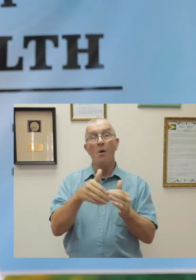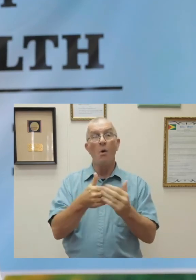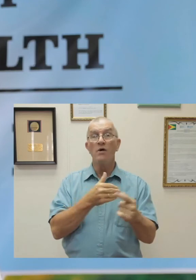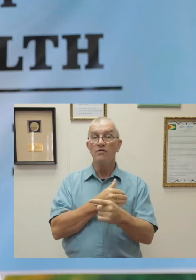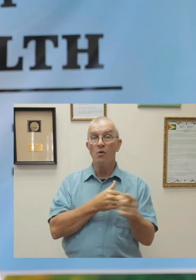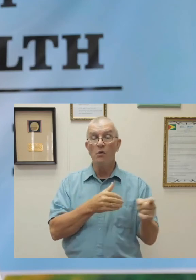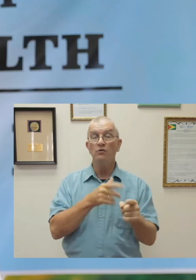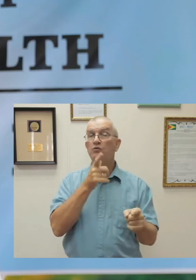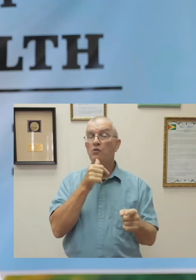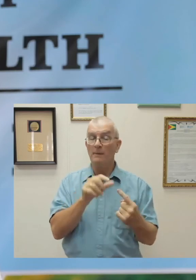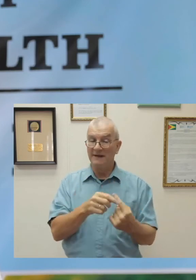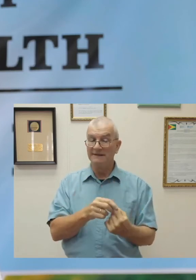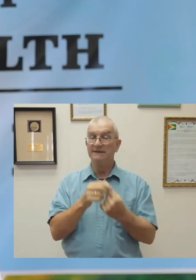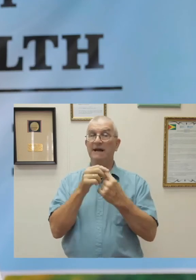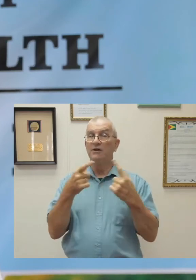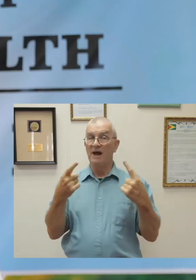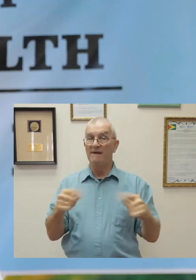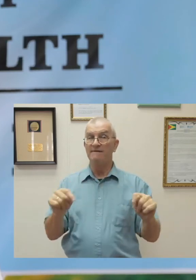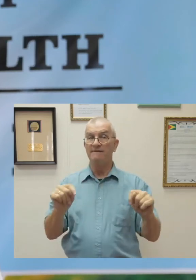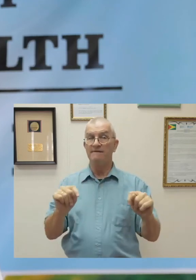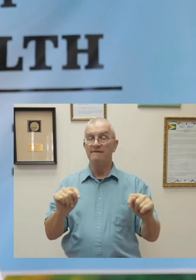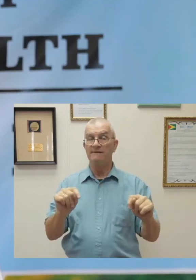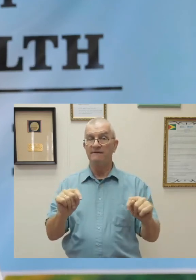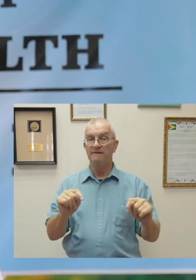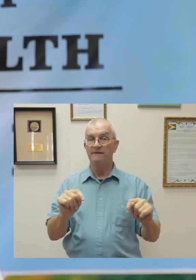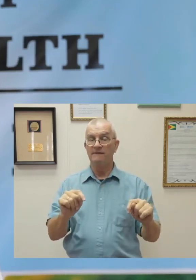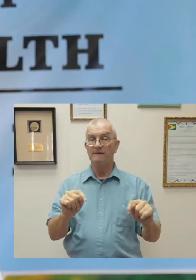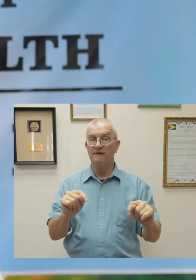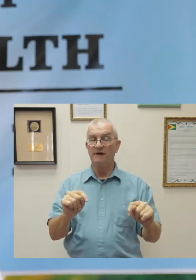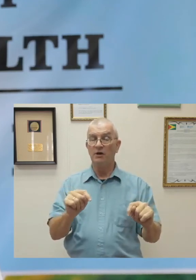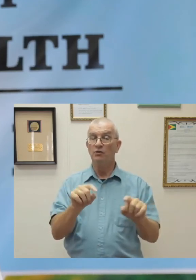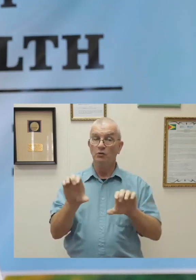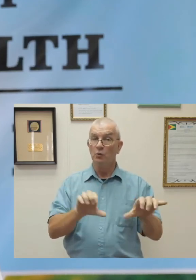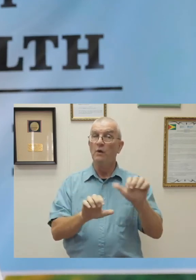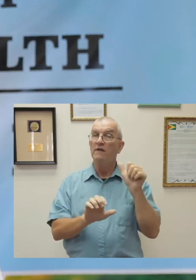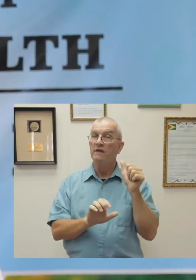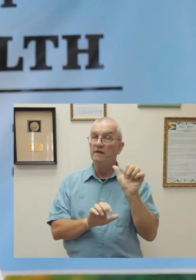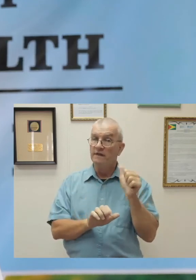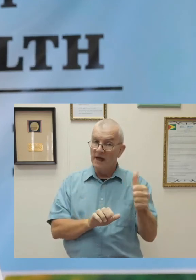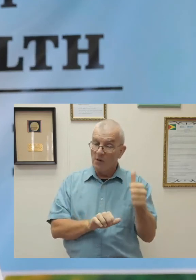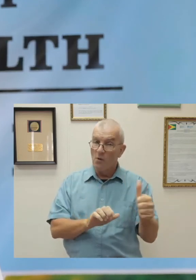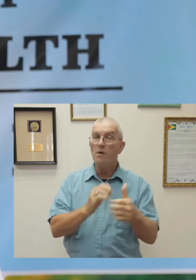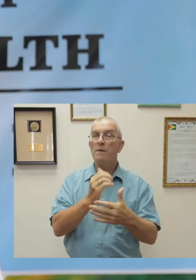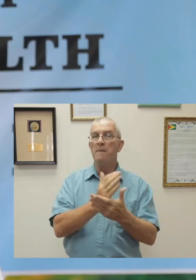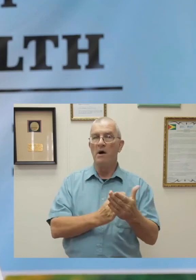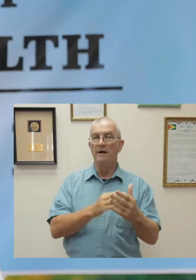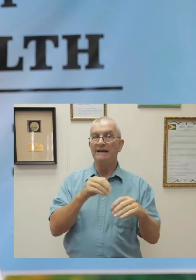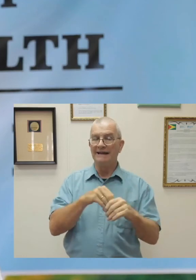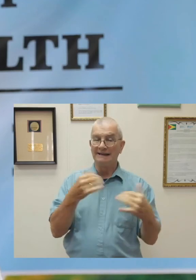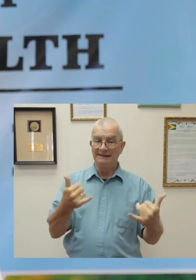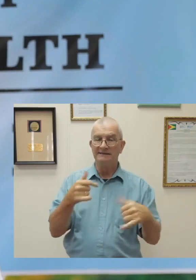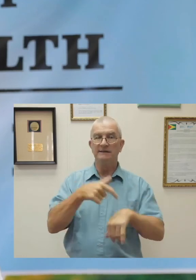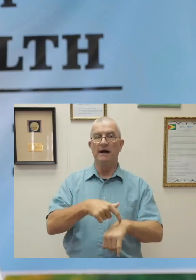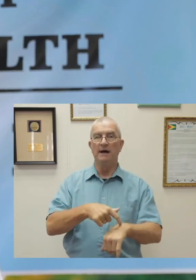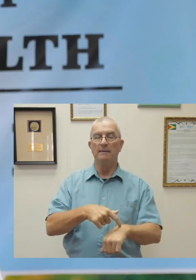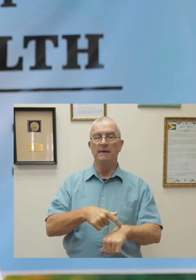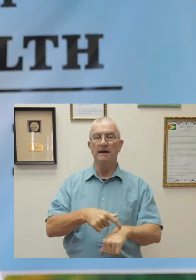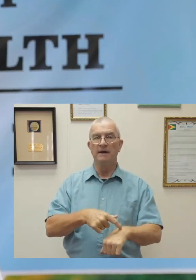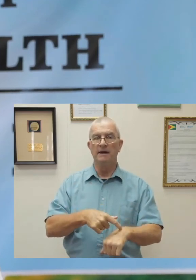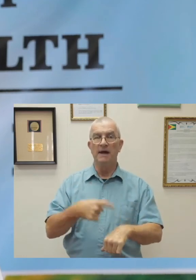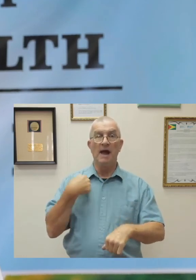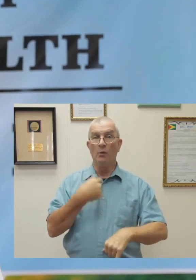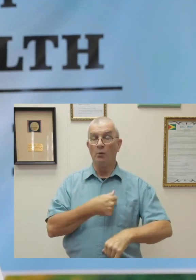who are making a special effort to do their part in this crisis.